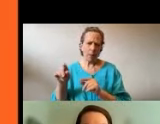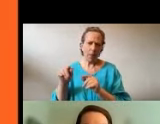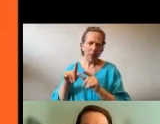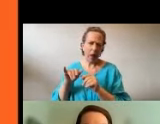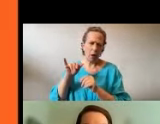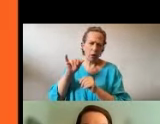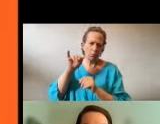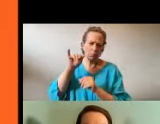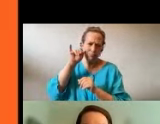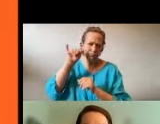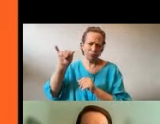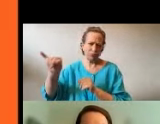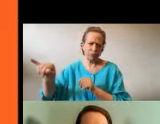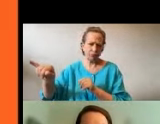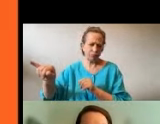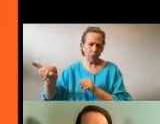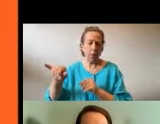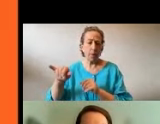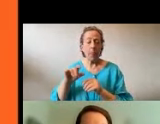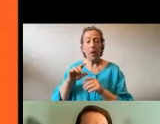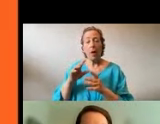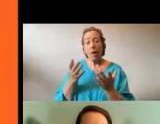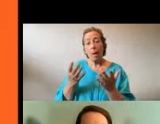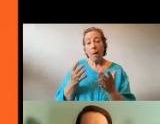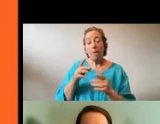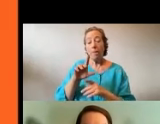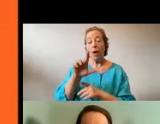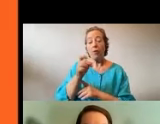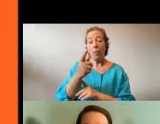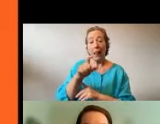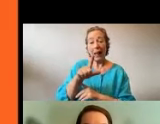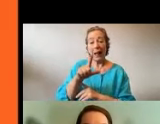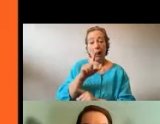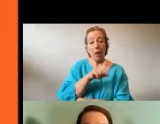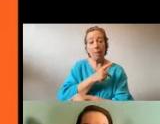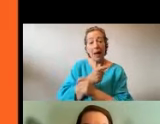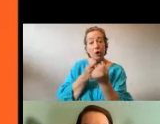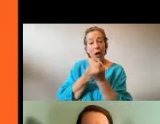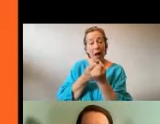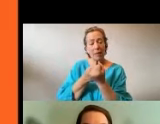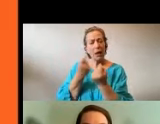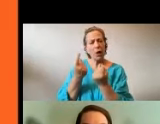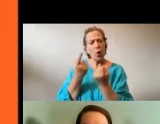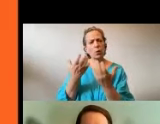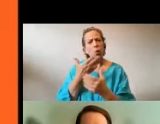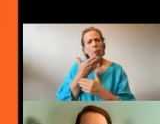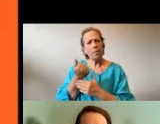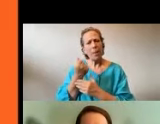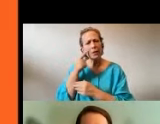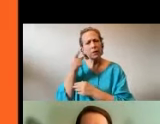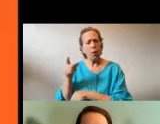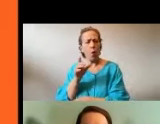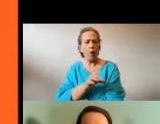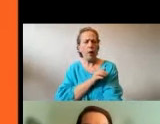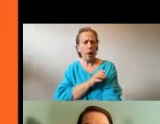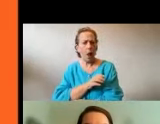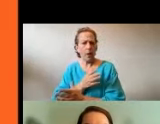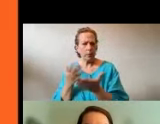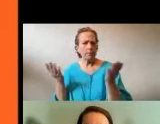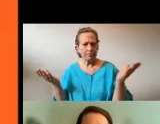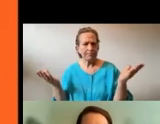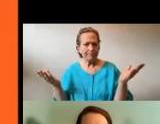there. But from the legal patient advocate standpoint, we want to do the best for our client and whatever the client needs that's best. And so,